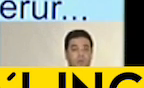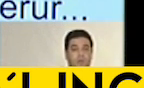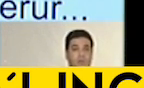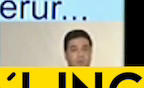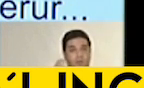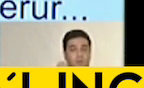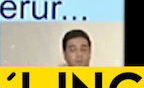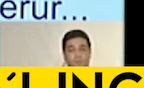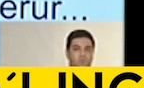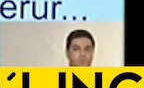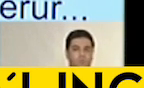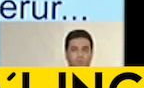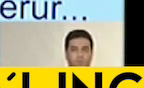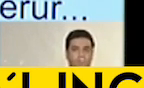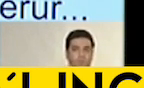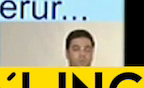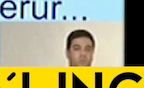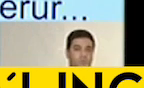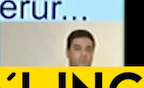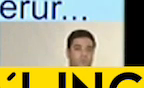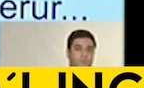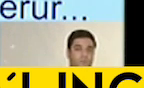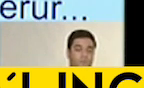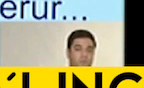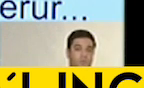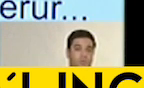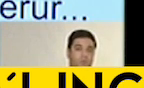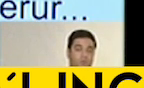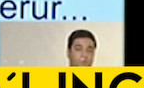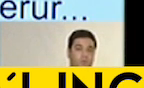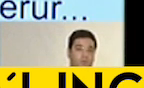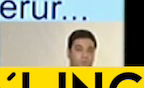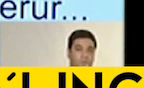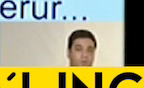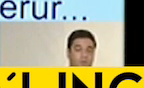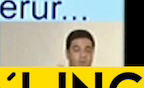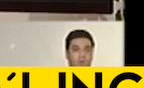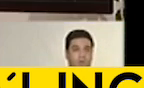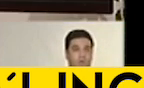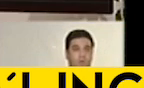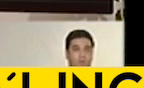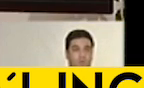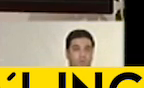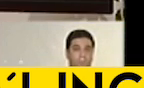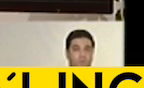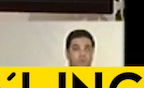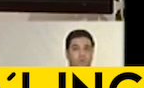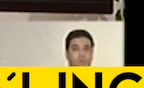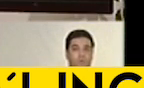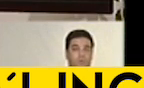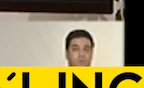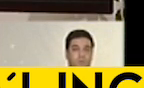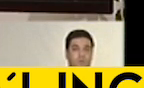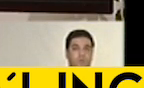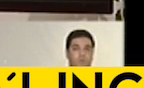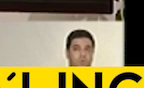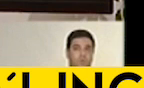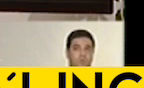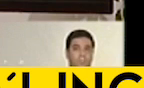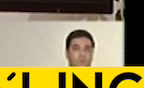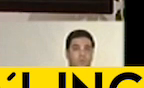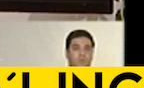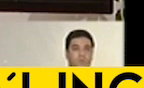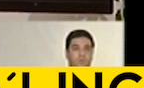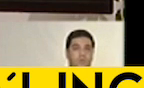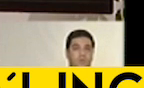ilmsiz bo'lsa, ko'p joyda pand yeyishi mumkin. Shuning uchun ham ilm to'g'risida Bobur ushbu ruboyini bayon etgan bo'lsa